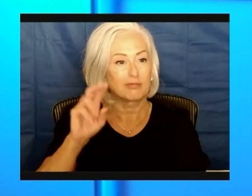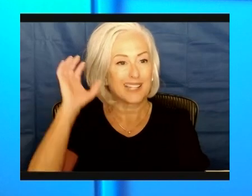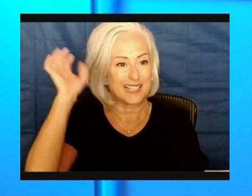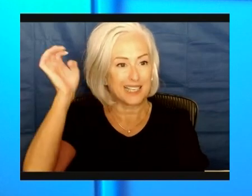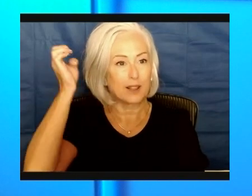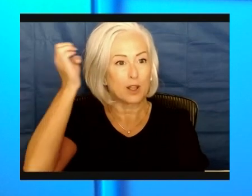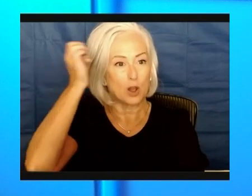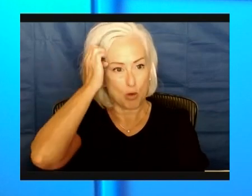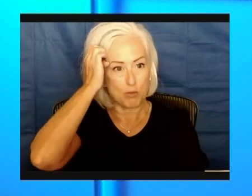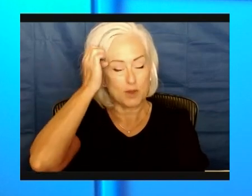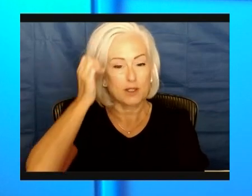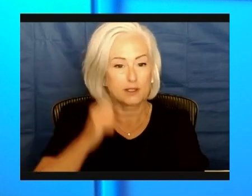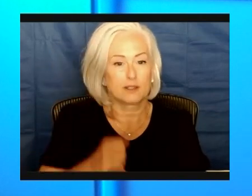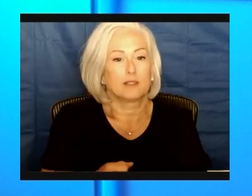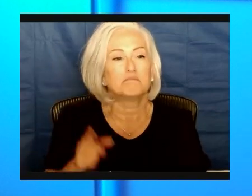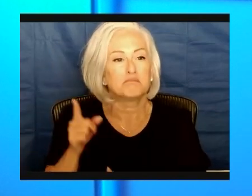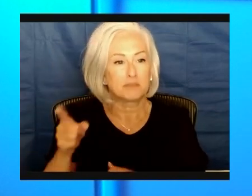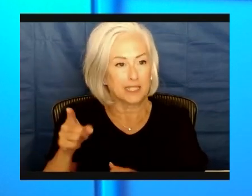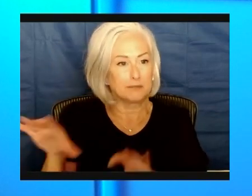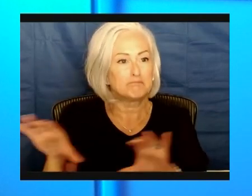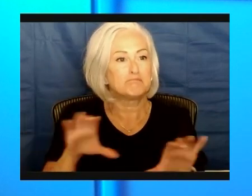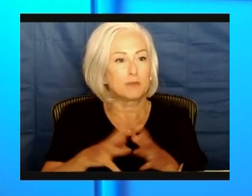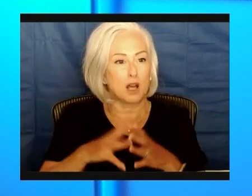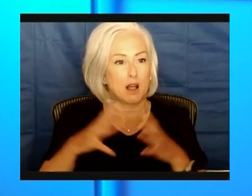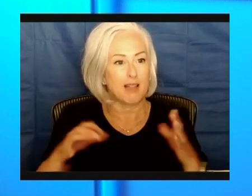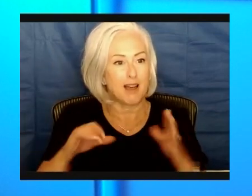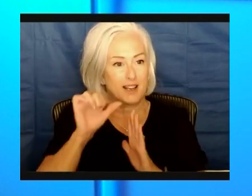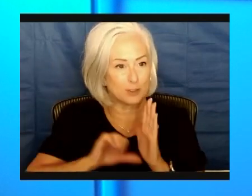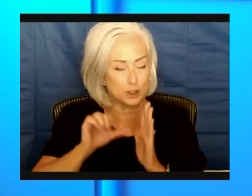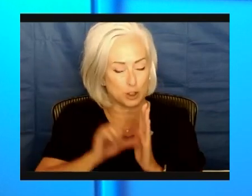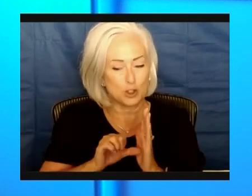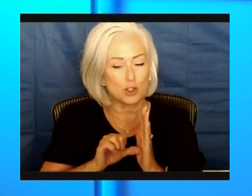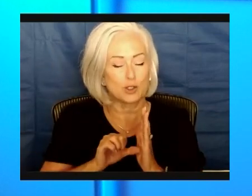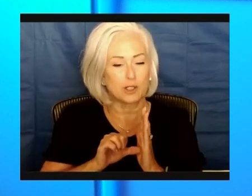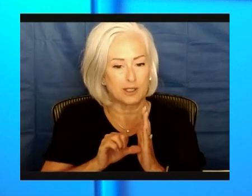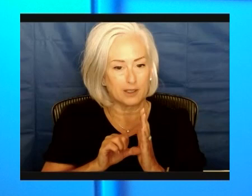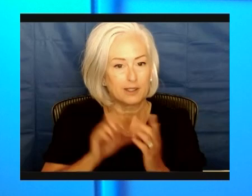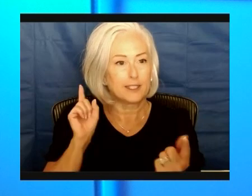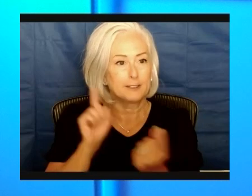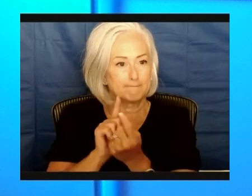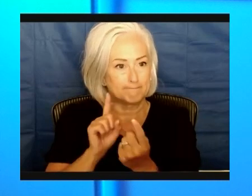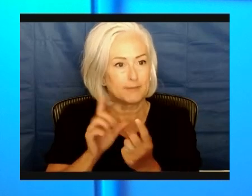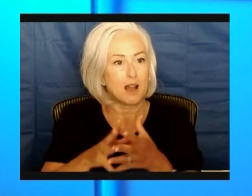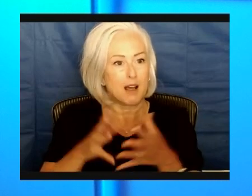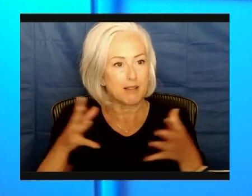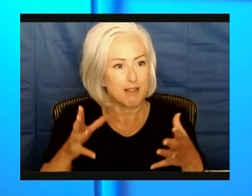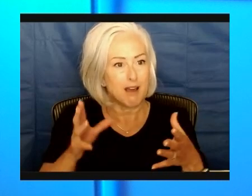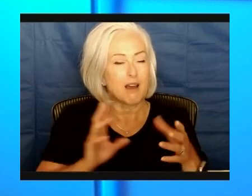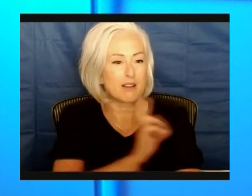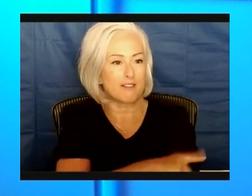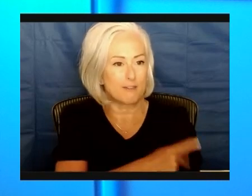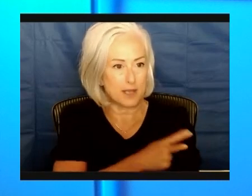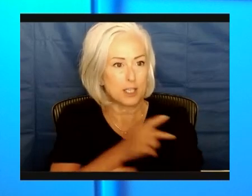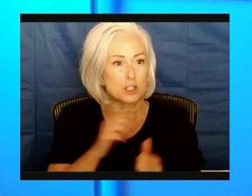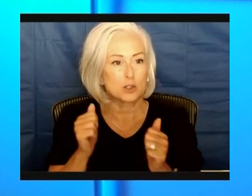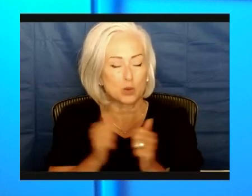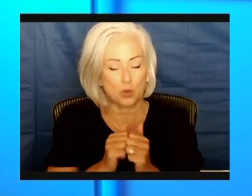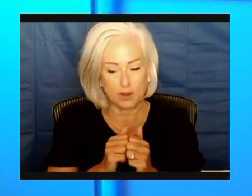of surgery, and he was seeing a lot of patients with deformity, disability, and infection. And